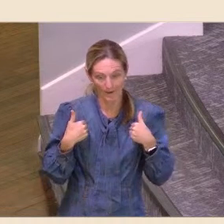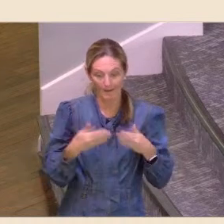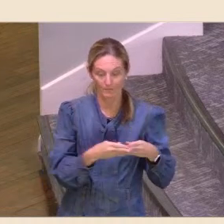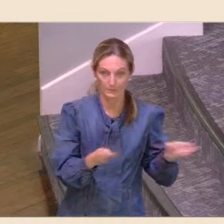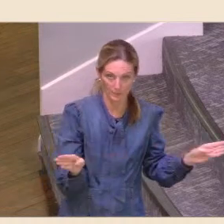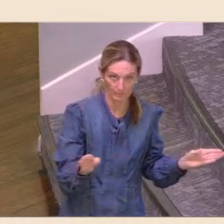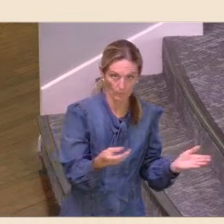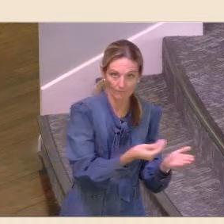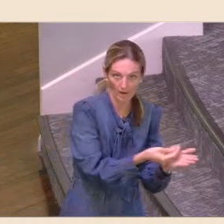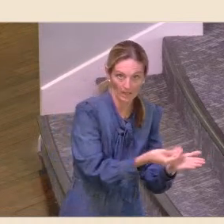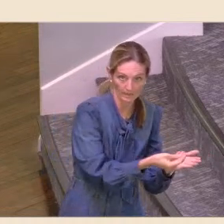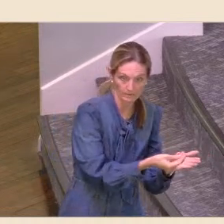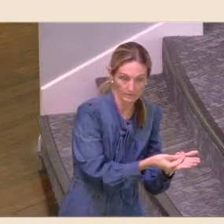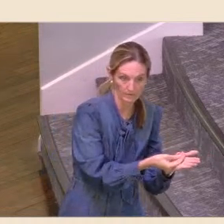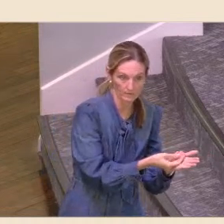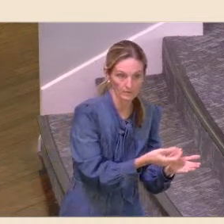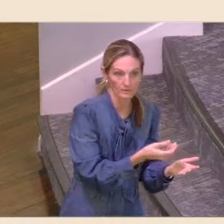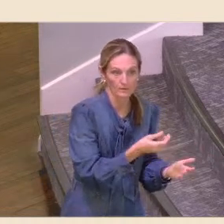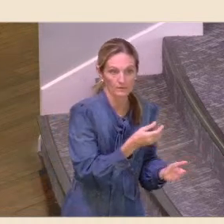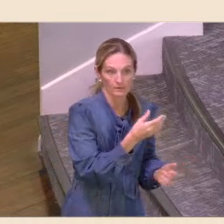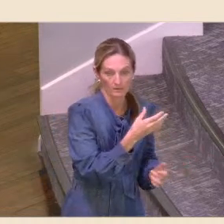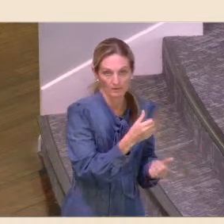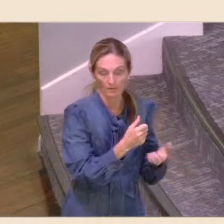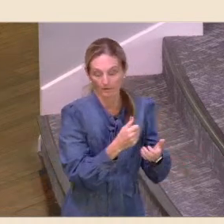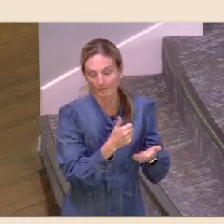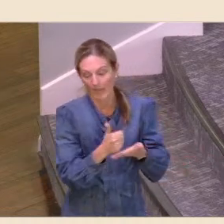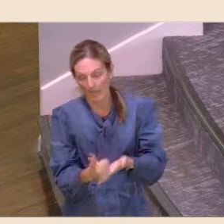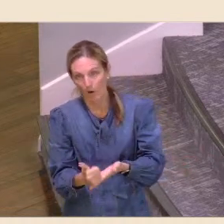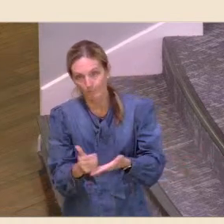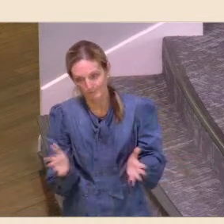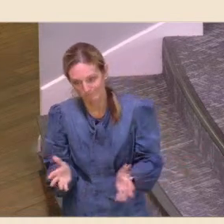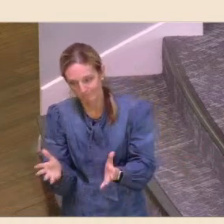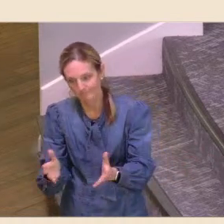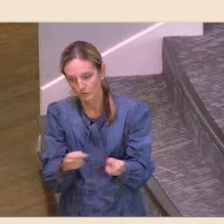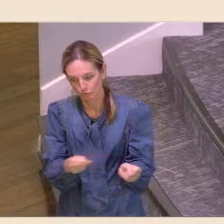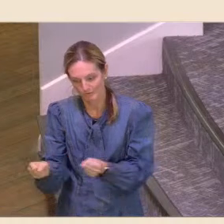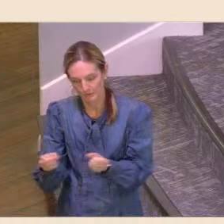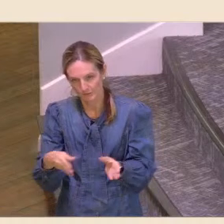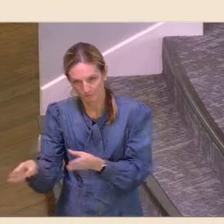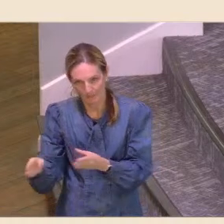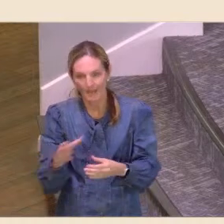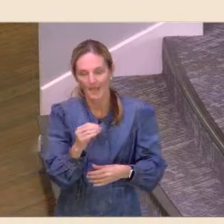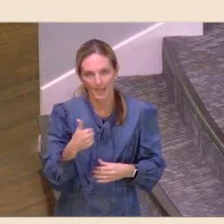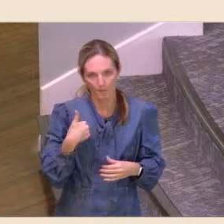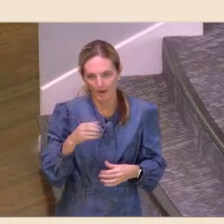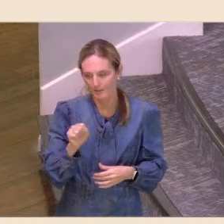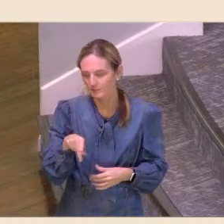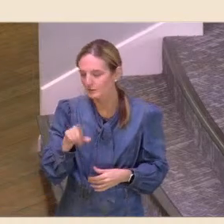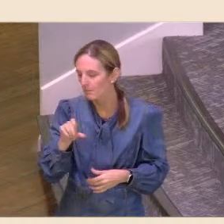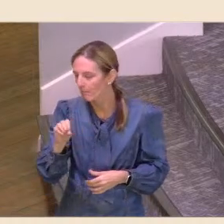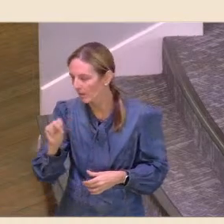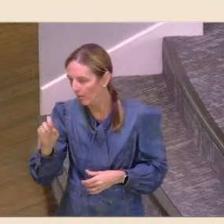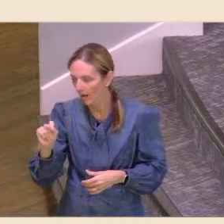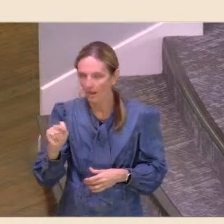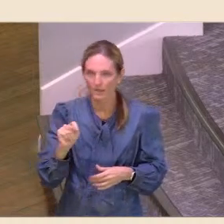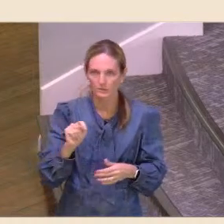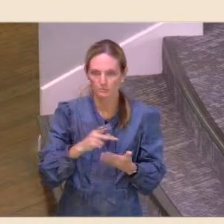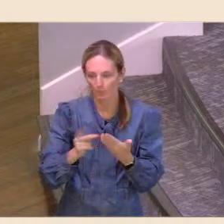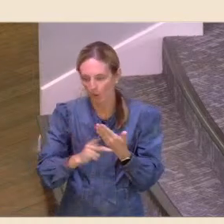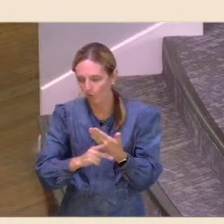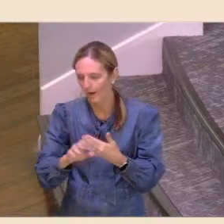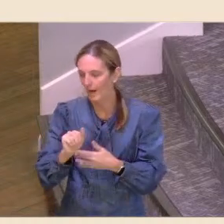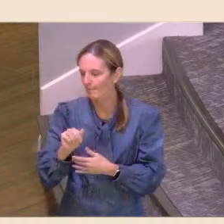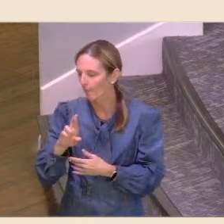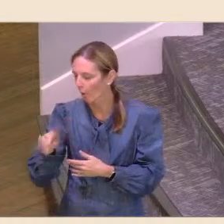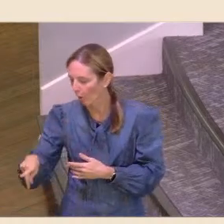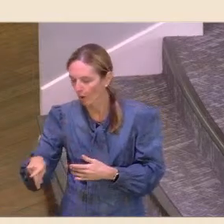fund helping promote our strategic plan, but we also have our CARES dollars, our SPLOST dollars, our federal program dollars, our ARP dollars,